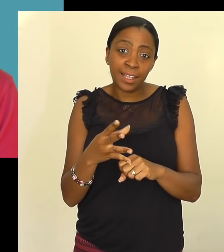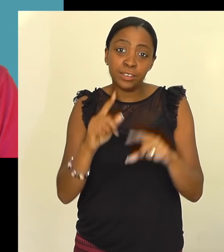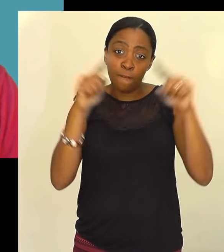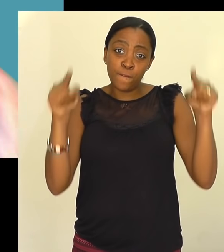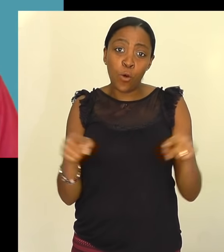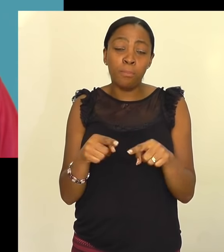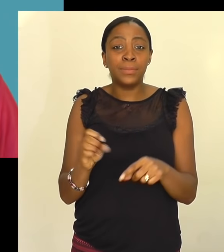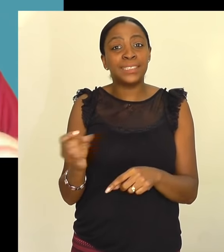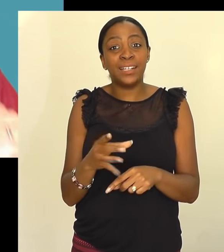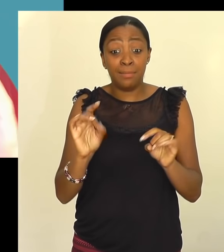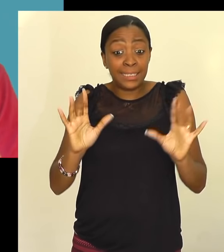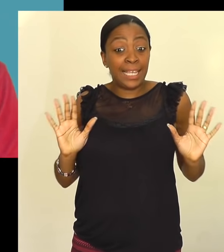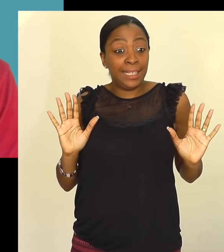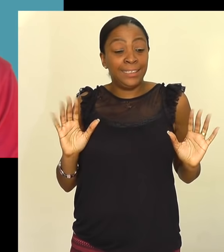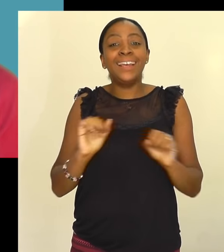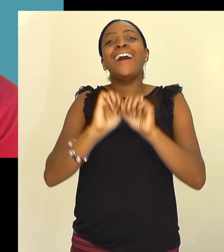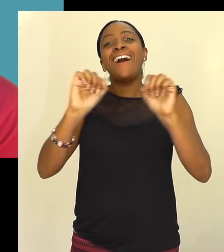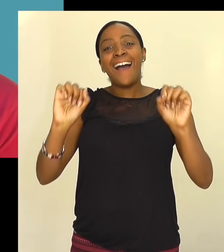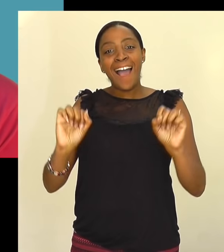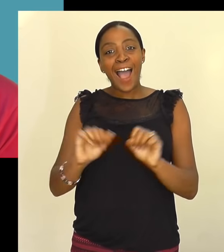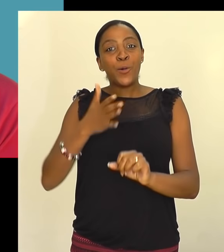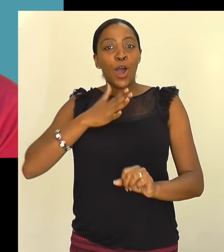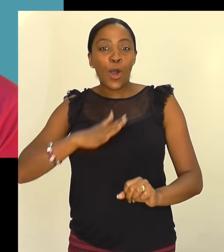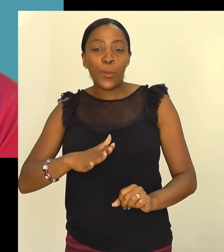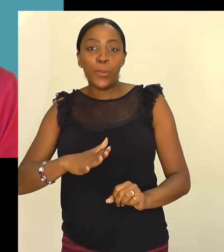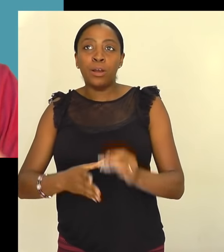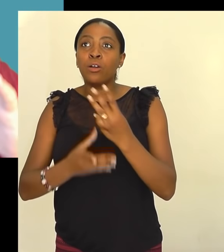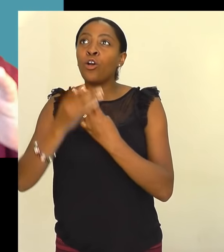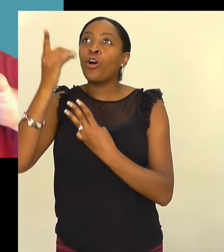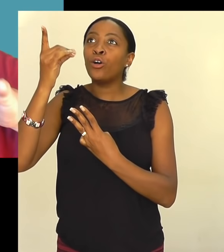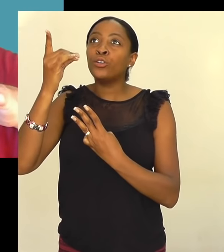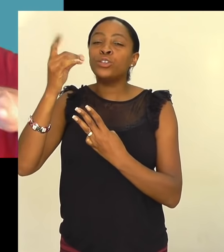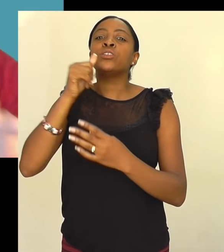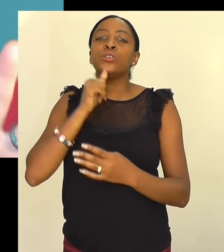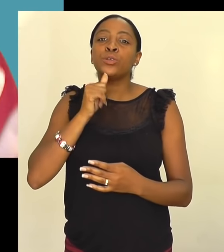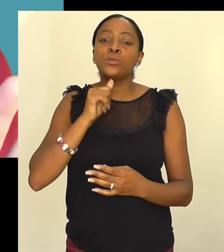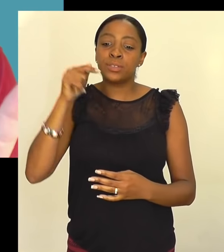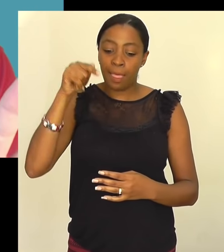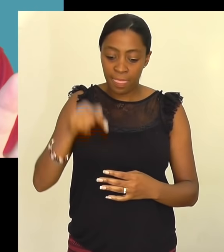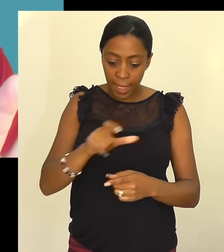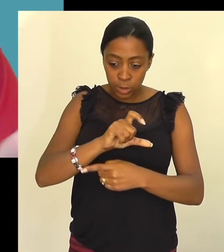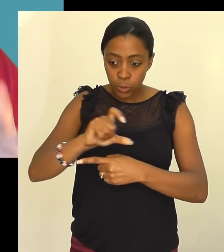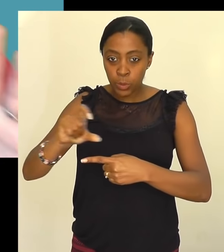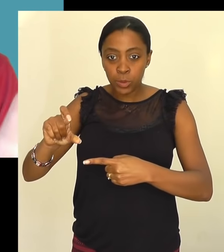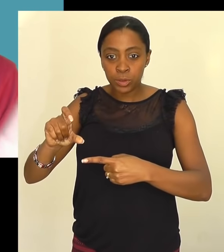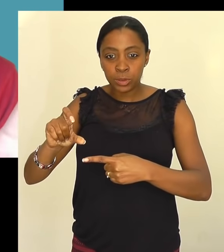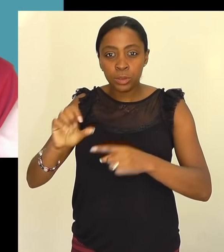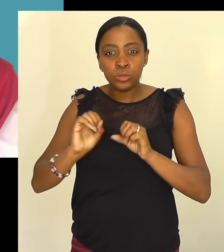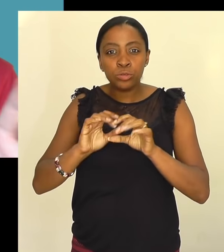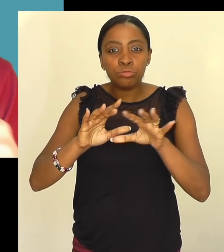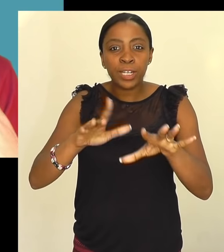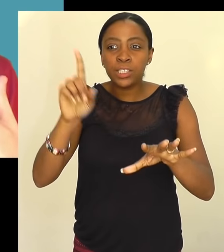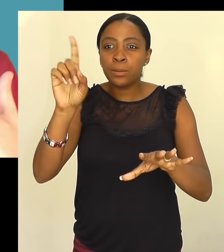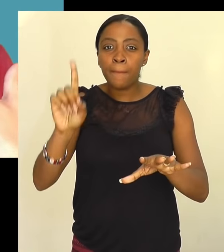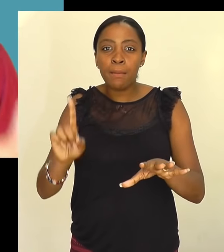it. Our hope is that God will use this Alpha Online to reach into people's homes, into people's